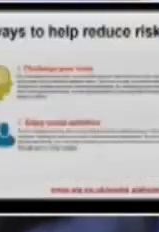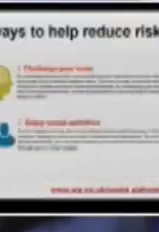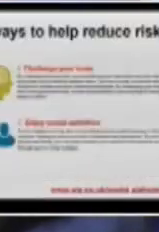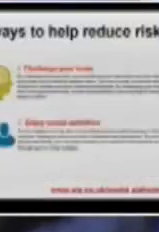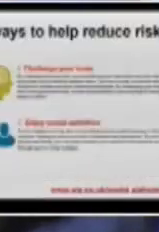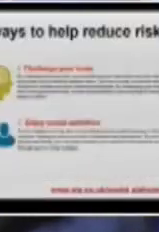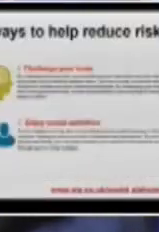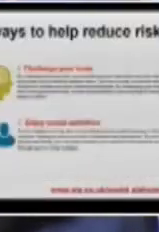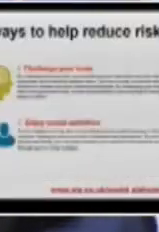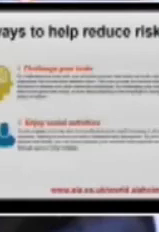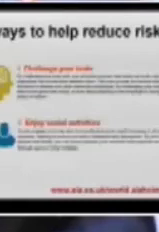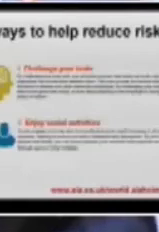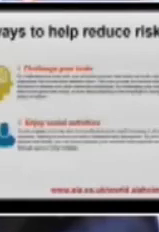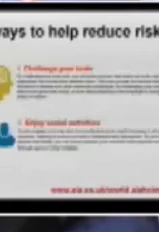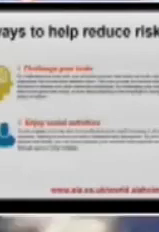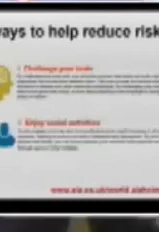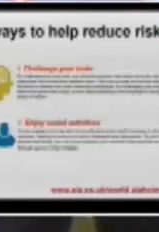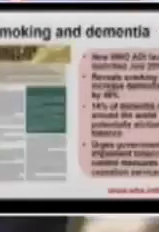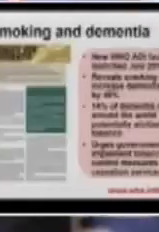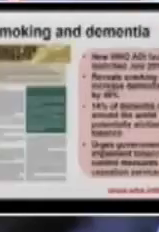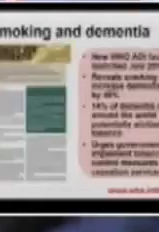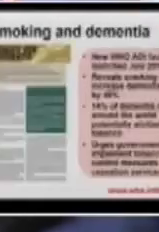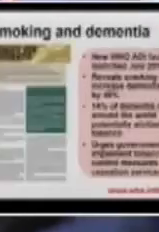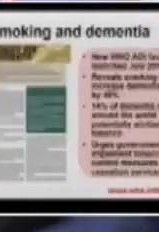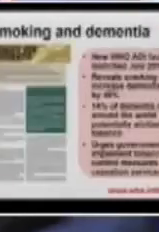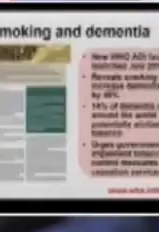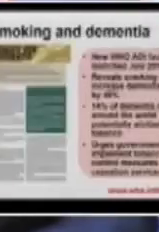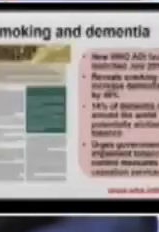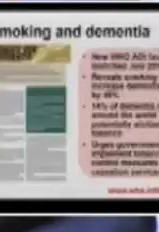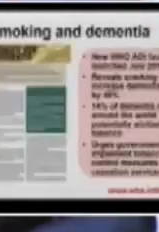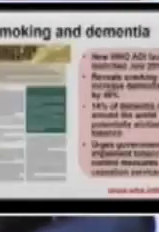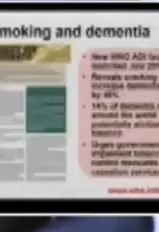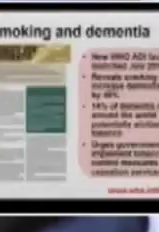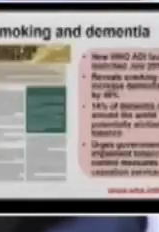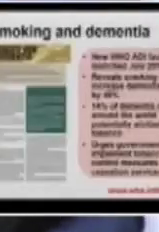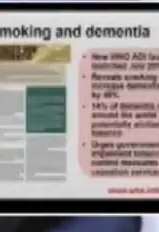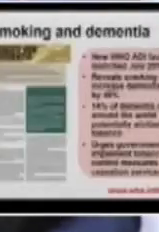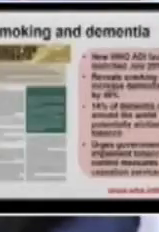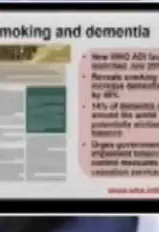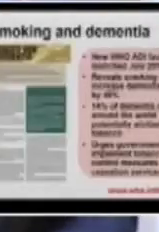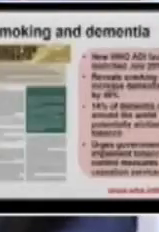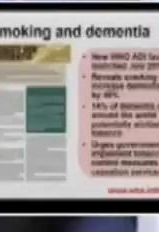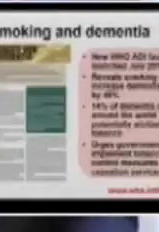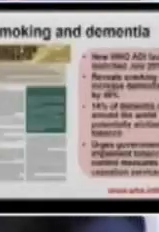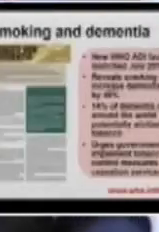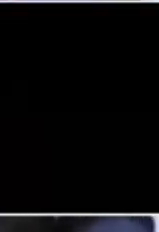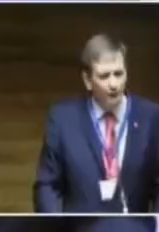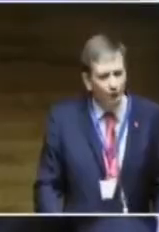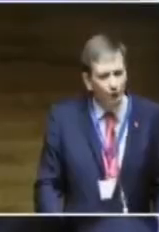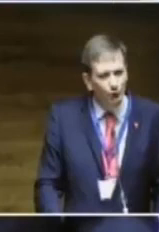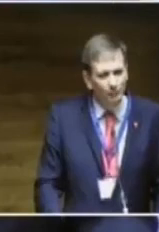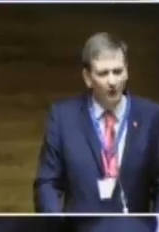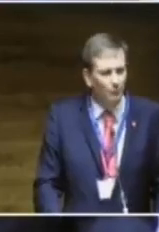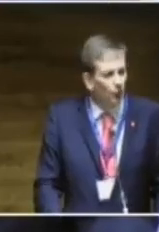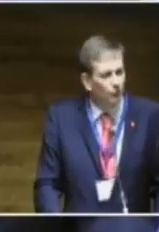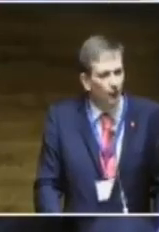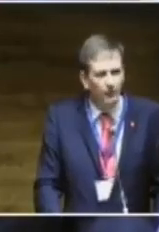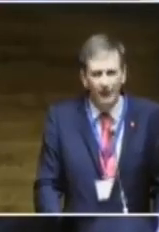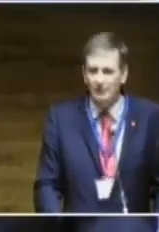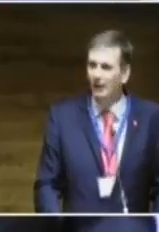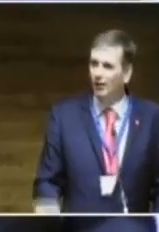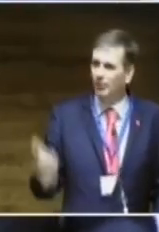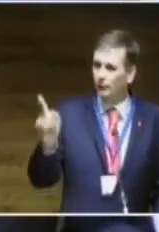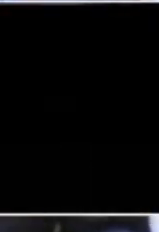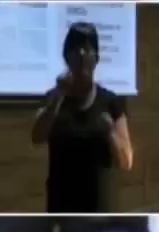are some more materials that are all part of the campaign. We talked about smoking. Smoking is very bad for you. We all